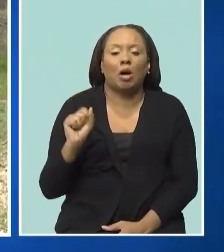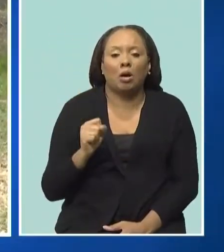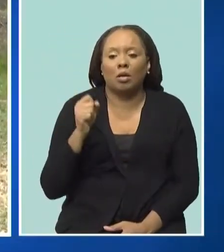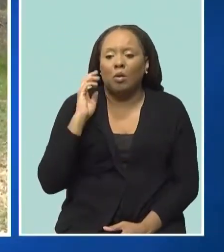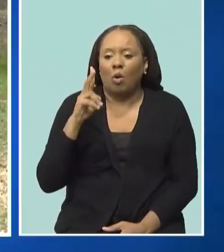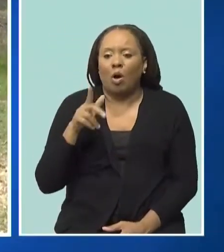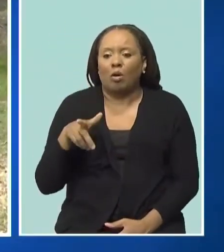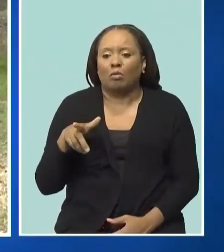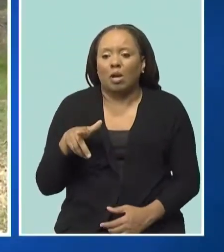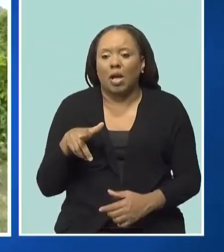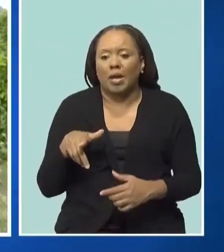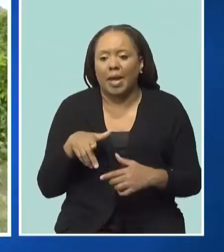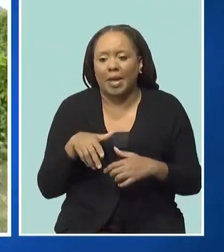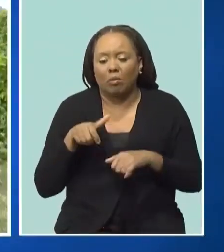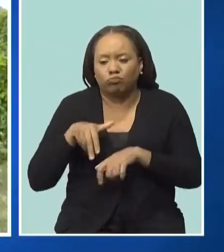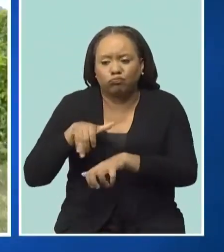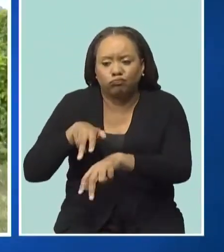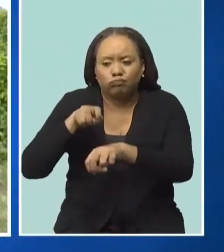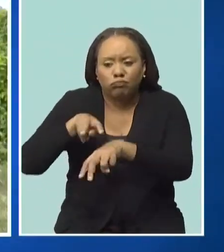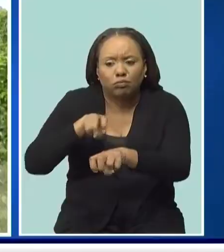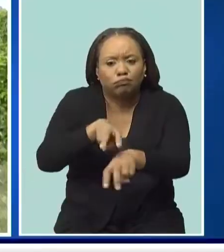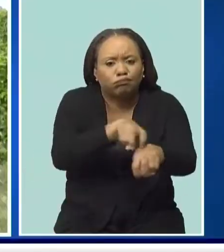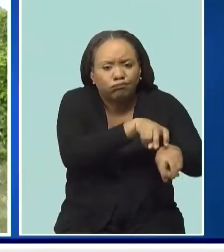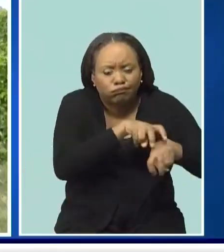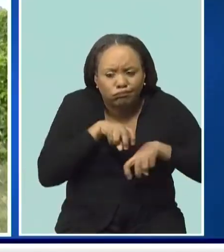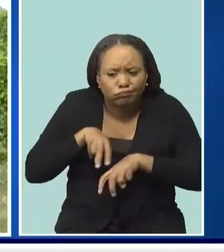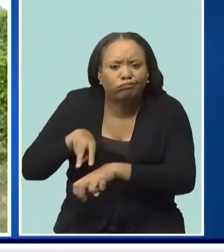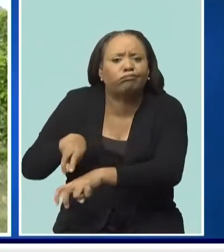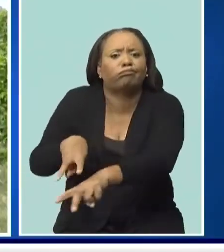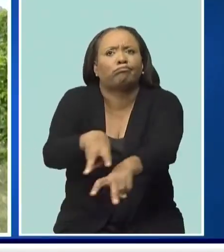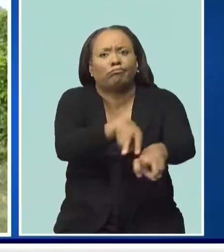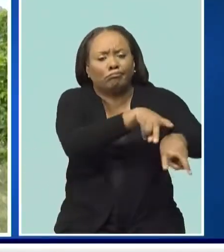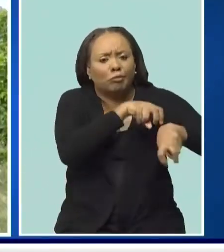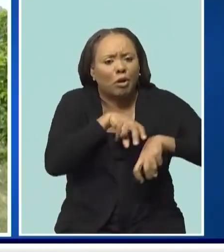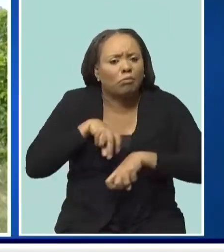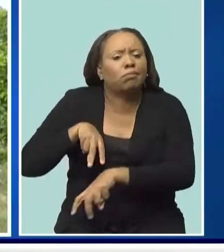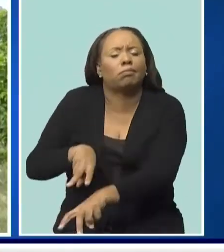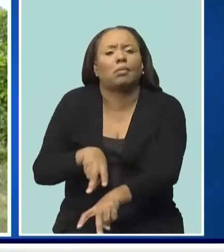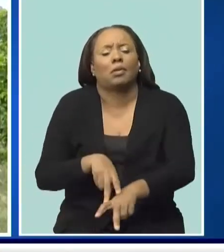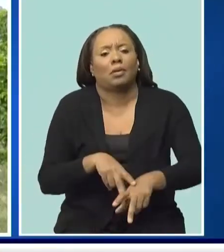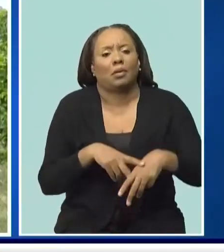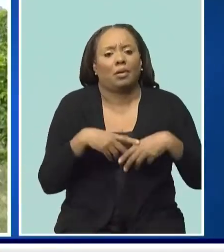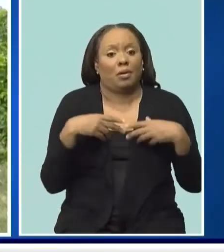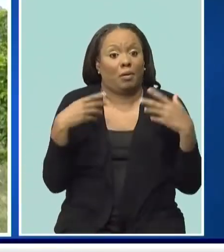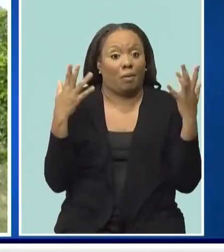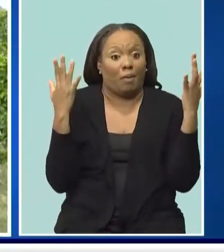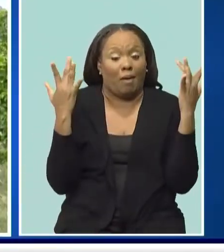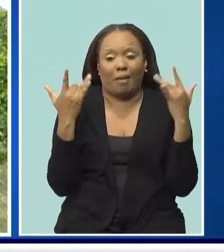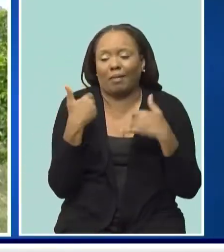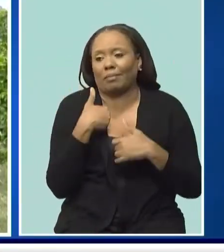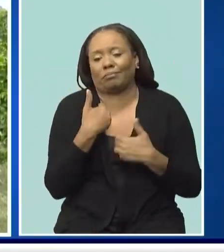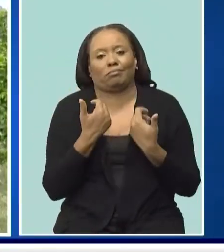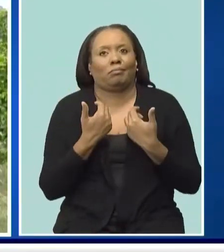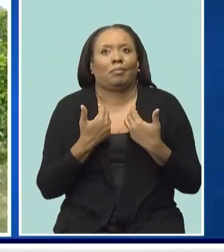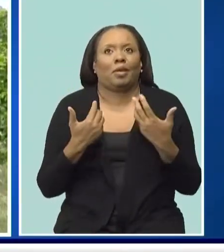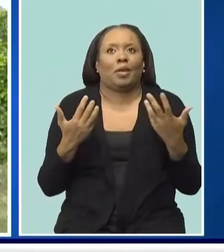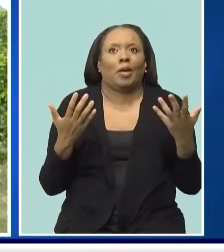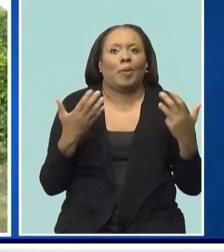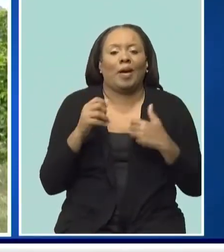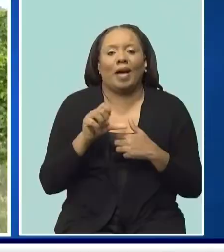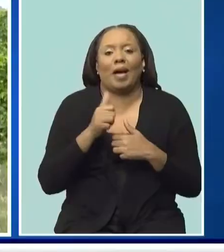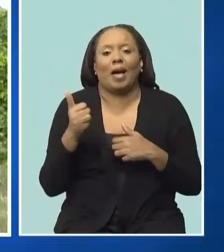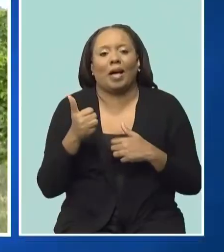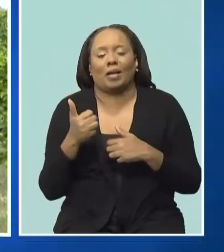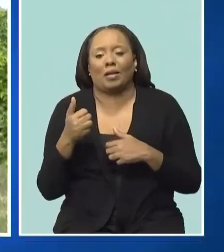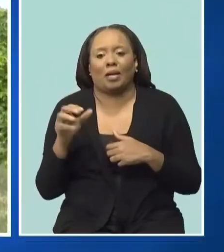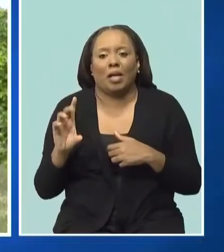fruit trees. We'll put it up on runners. Because what will happen is I trying to get mother dogs to put on